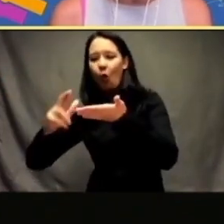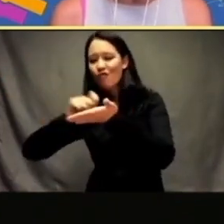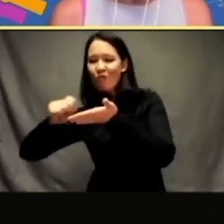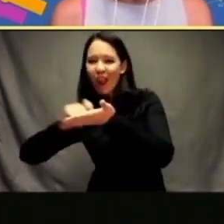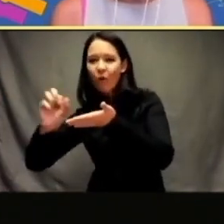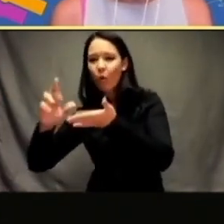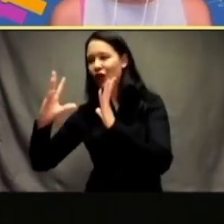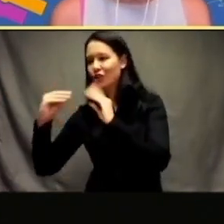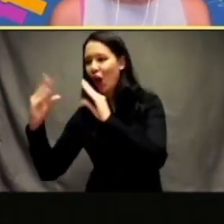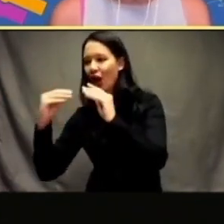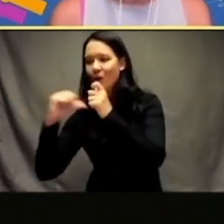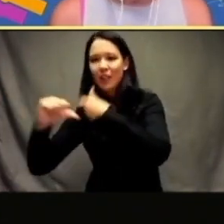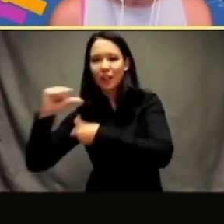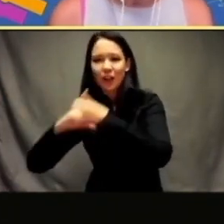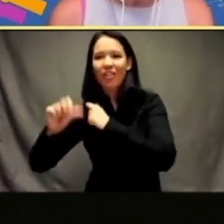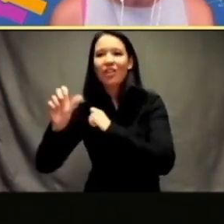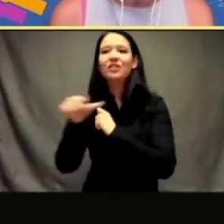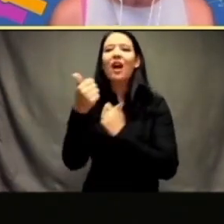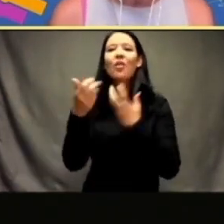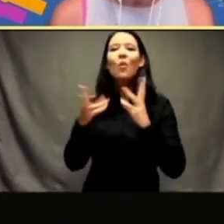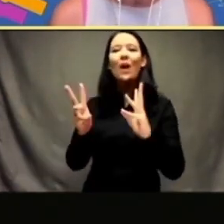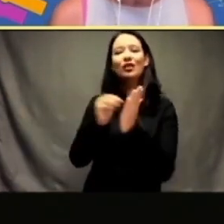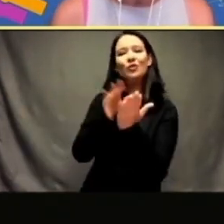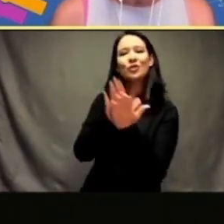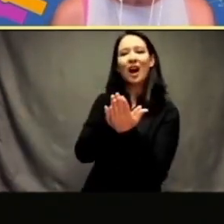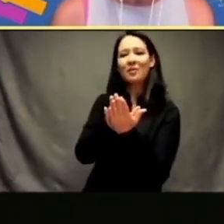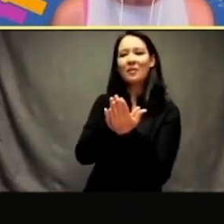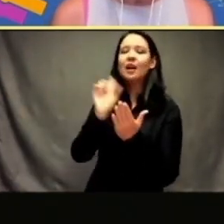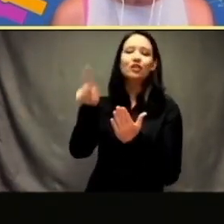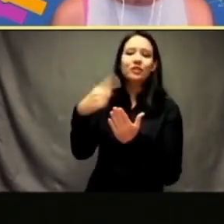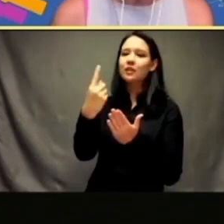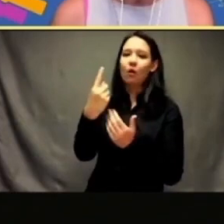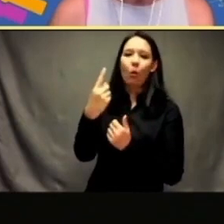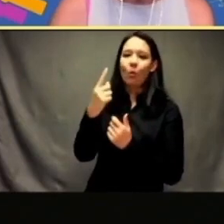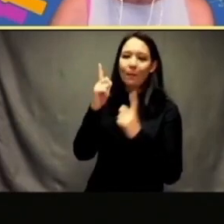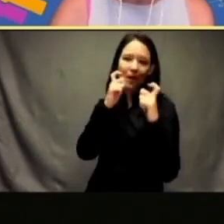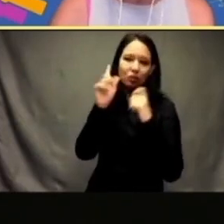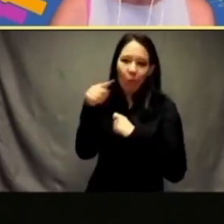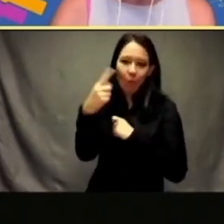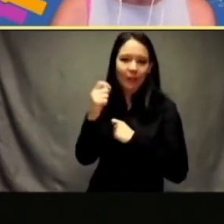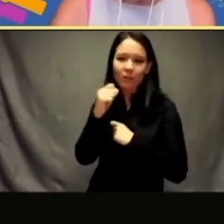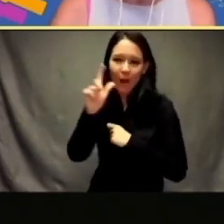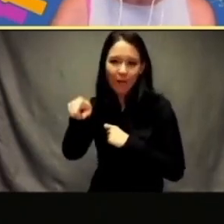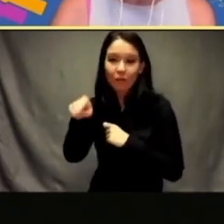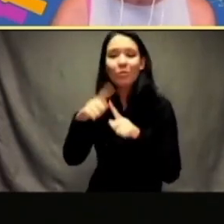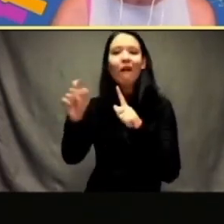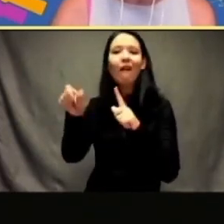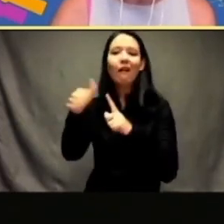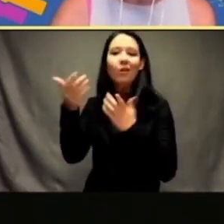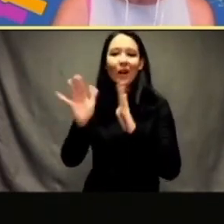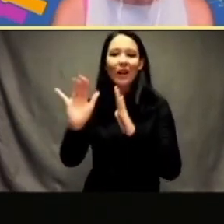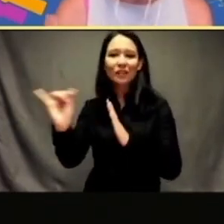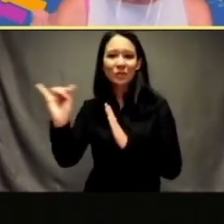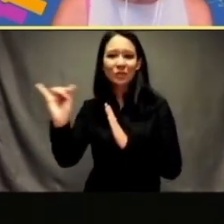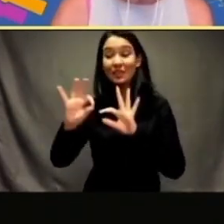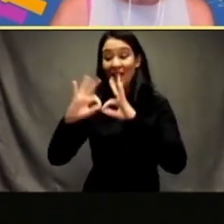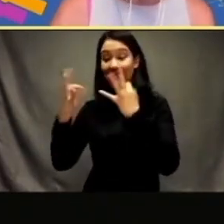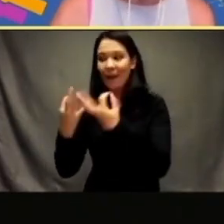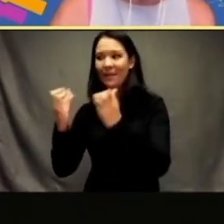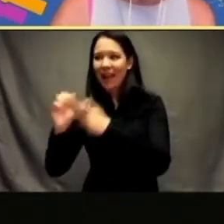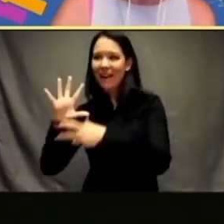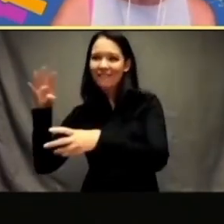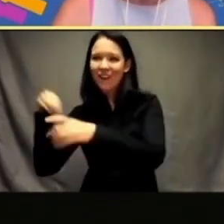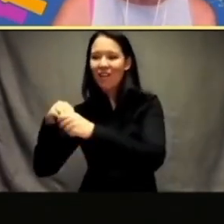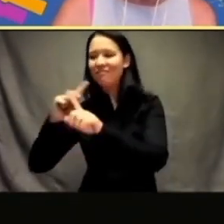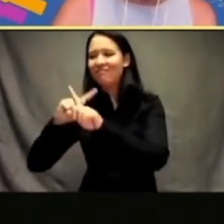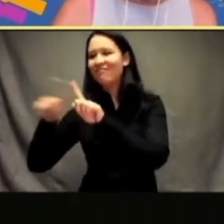there's other ways to document their learning process too, in addition to taking pictures, that family members are able to get involved in